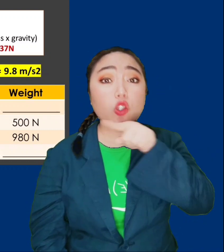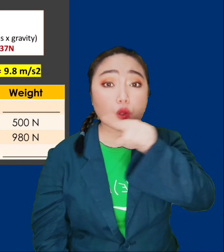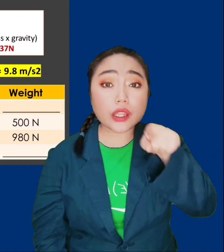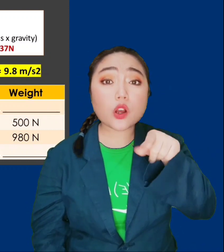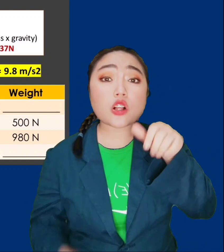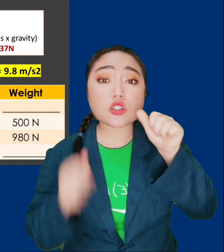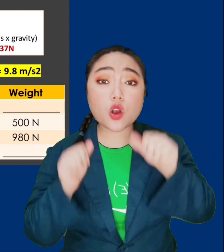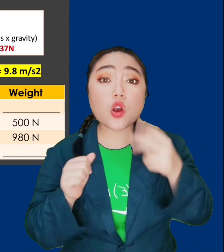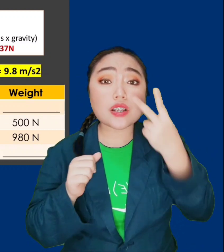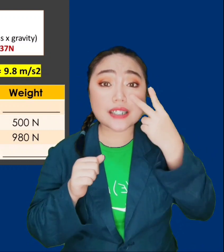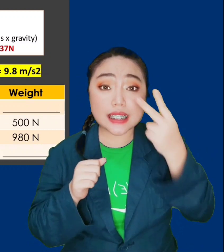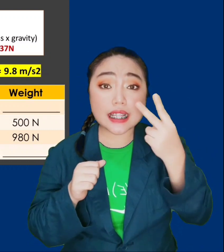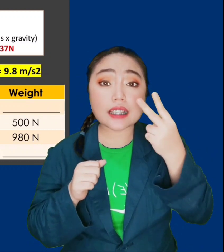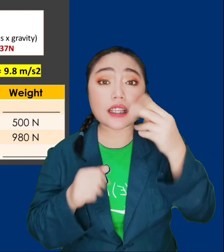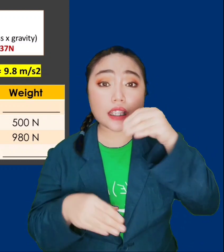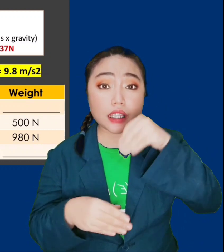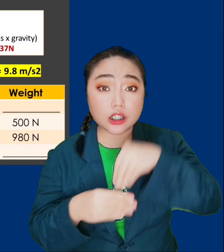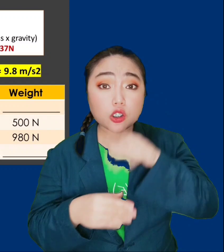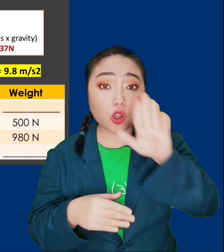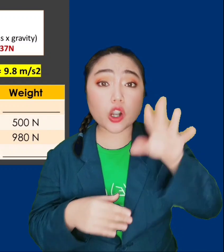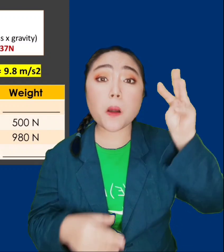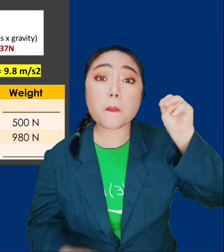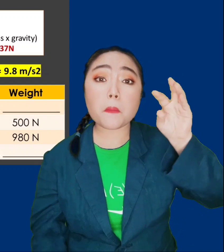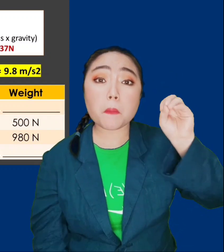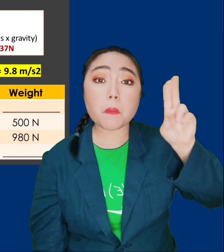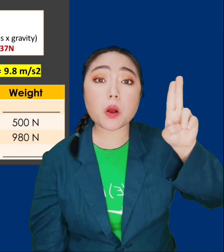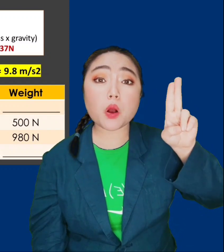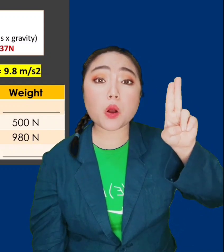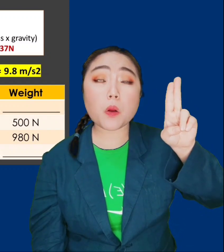I will show you the formula, okay?